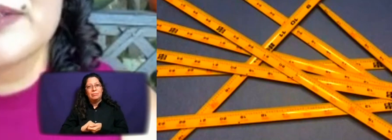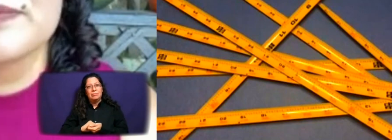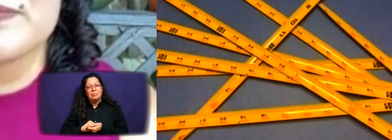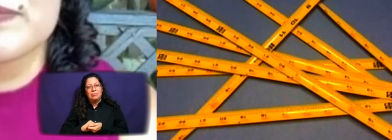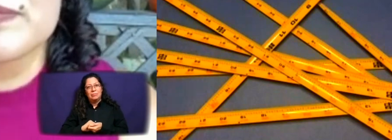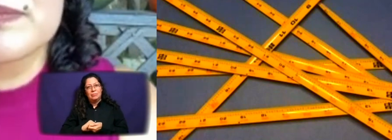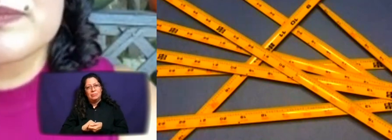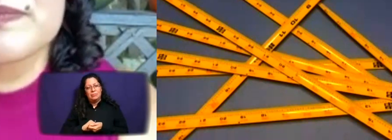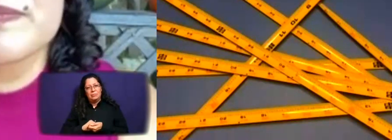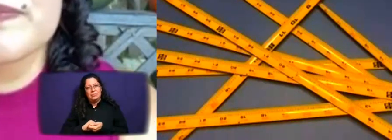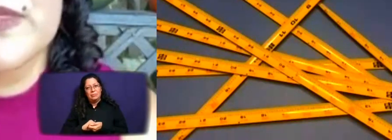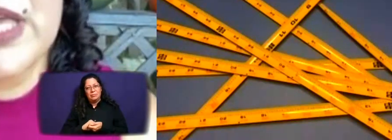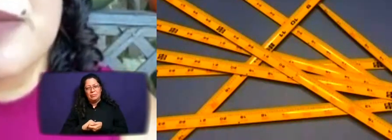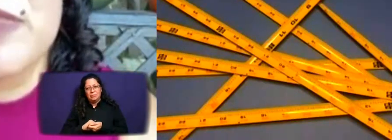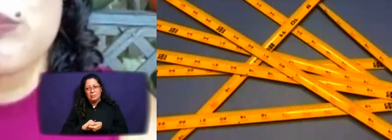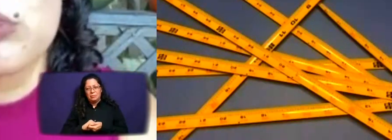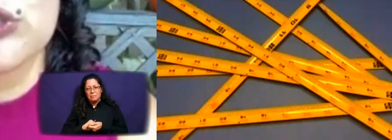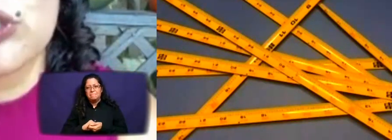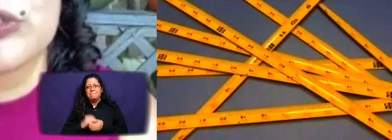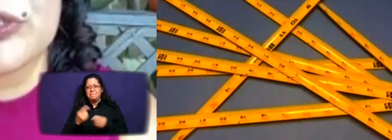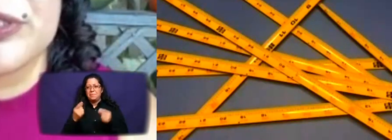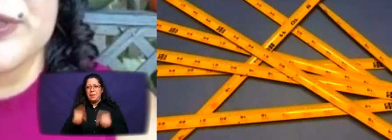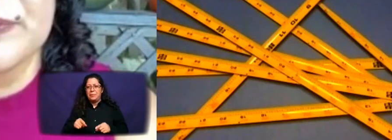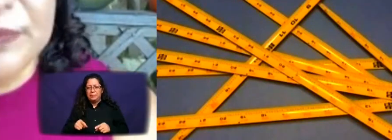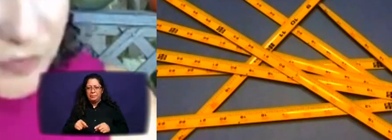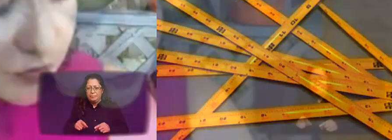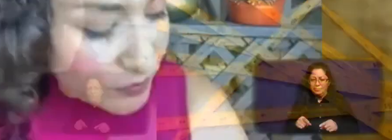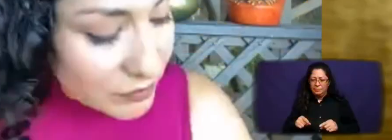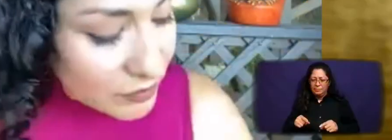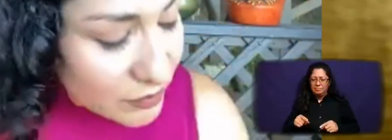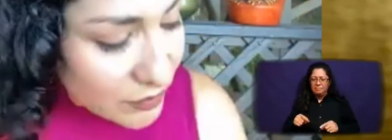Then came their bulldozers.